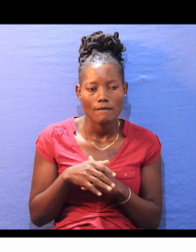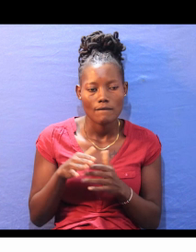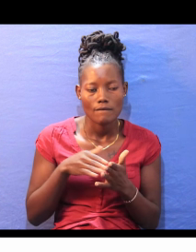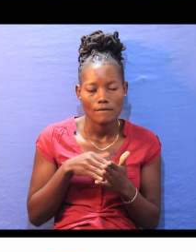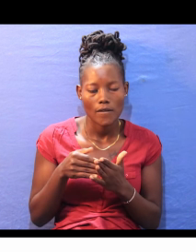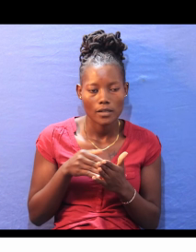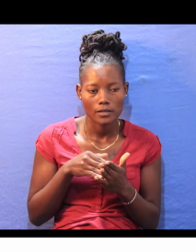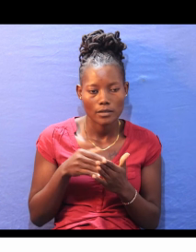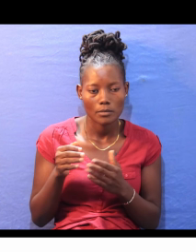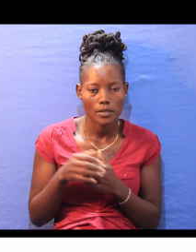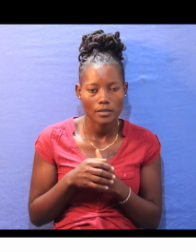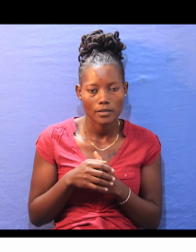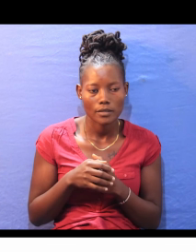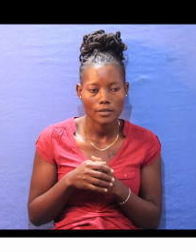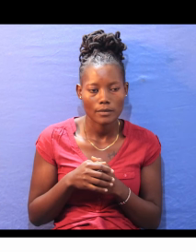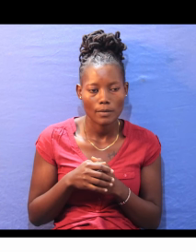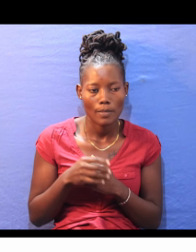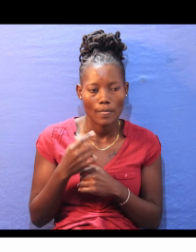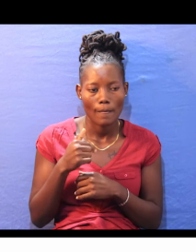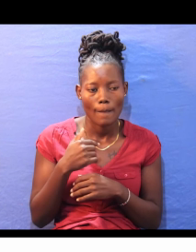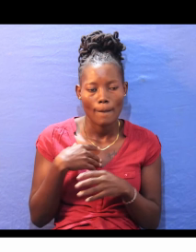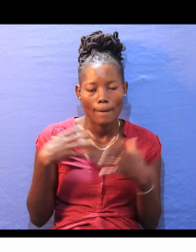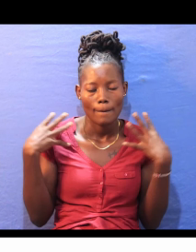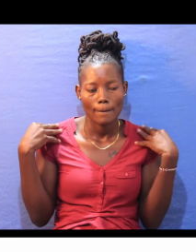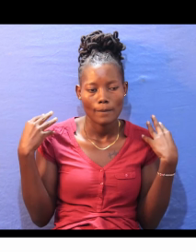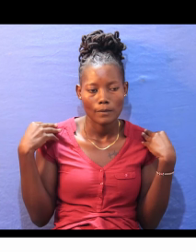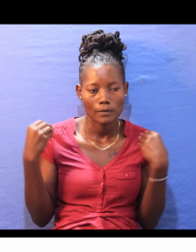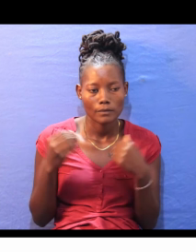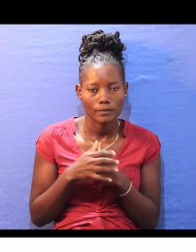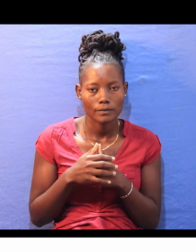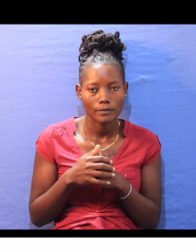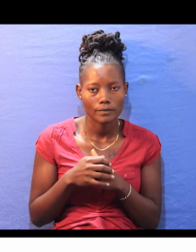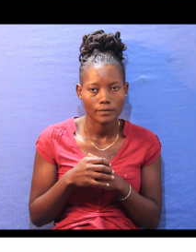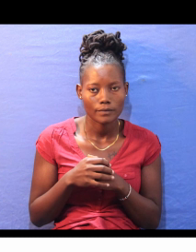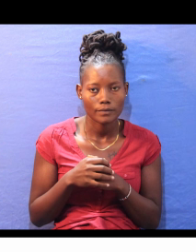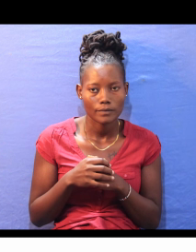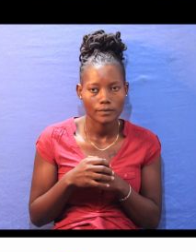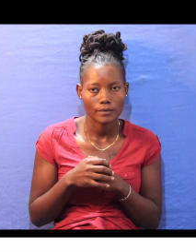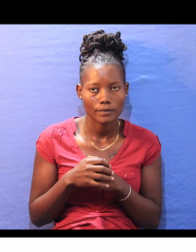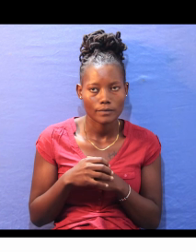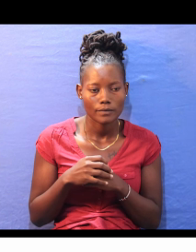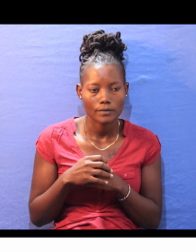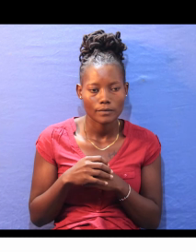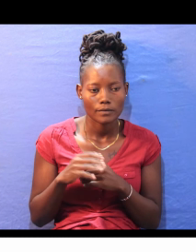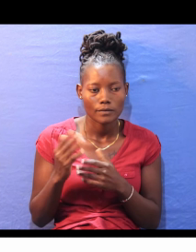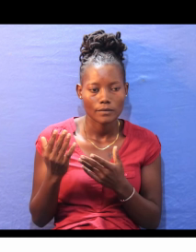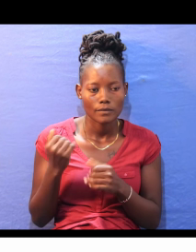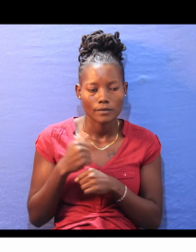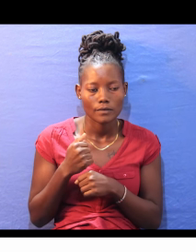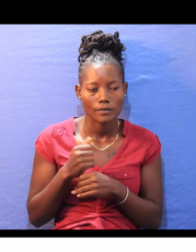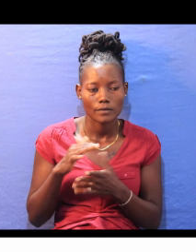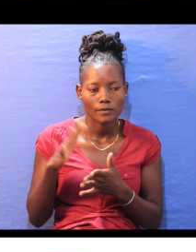flexibility. We want to emphasize the Olympic weightlifting movements and multiple joint exercises.